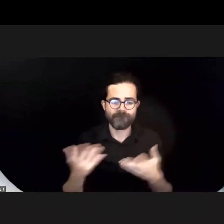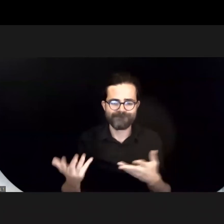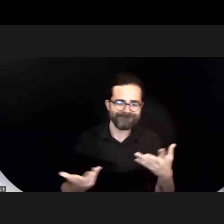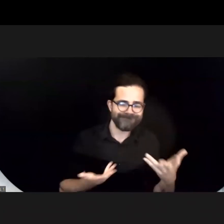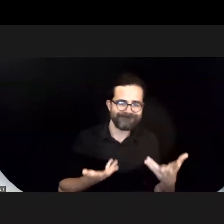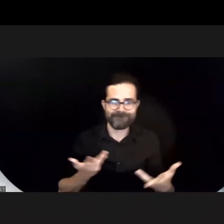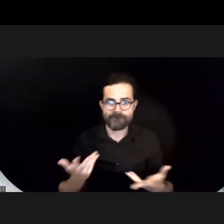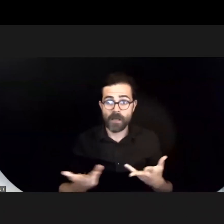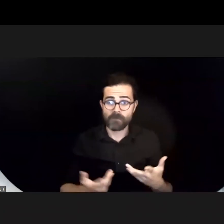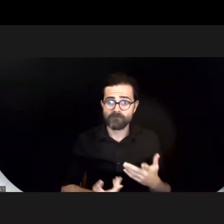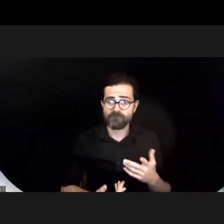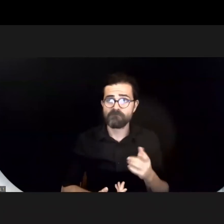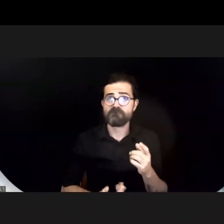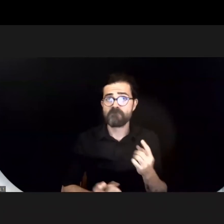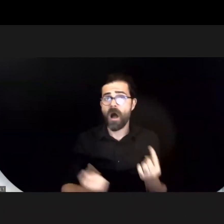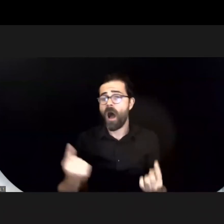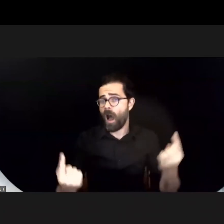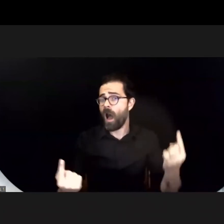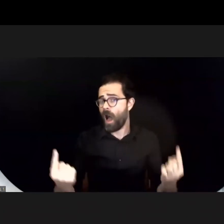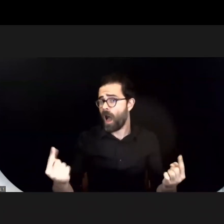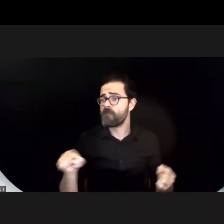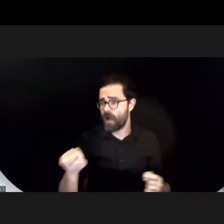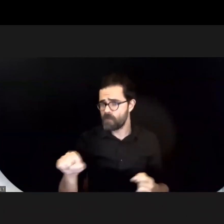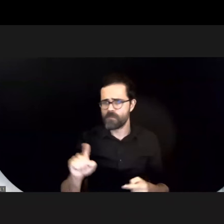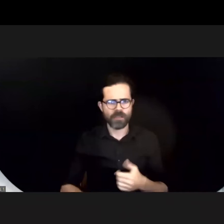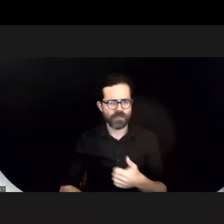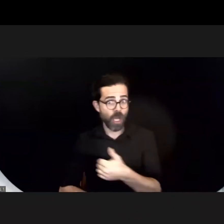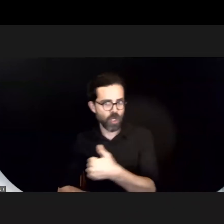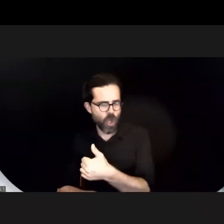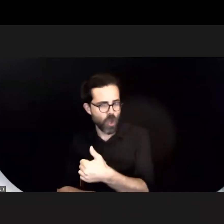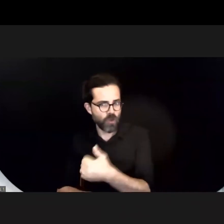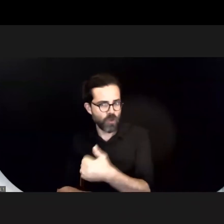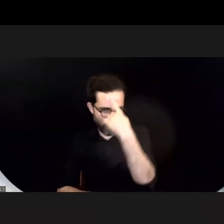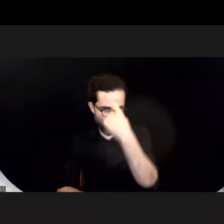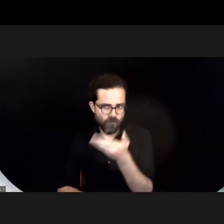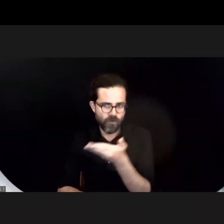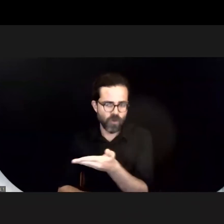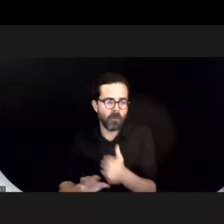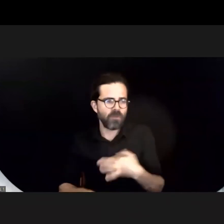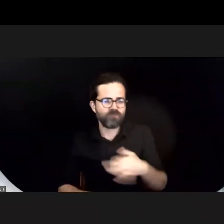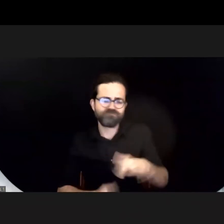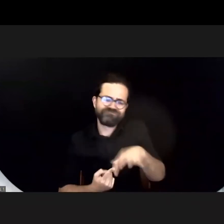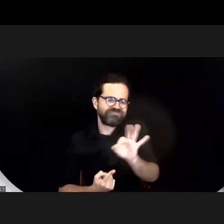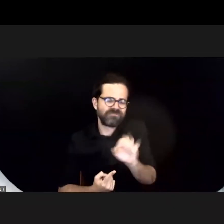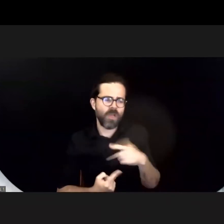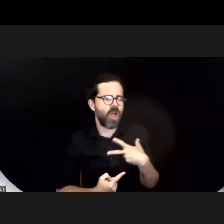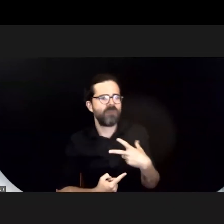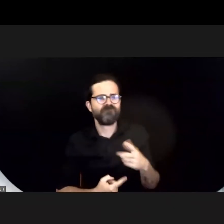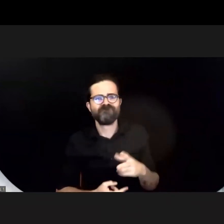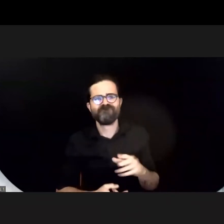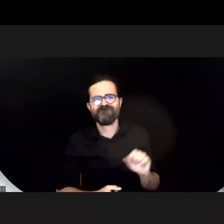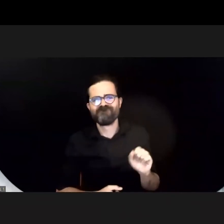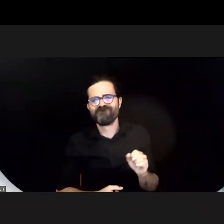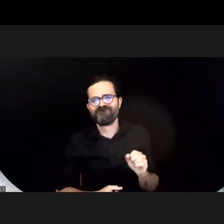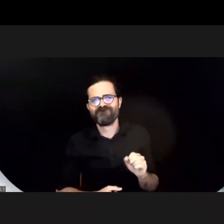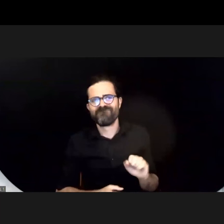for you, however you define good, but you might still choose to say no. If those issues are explained